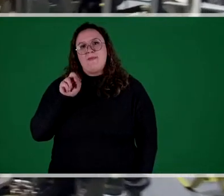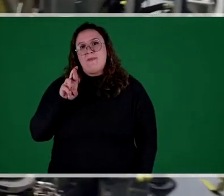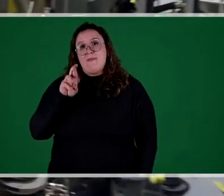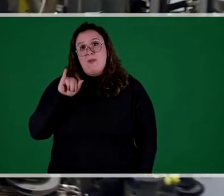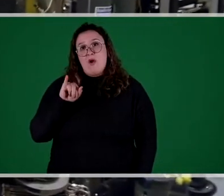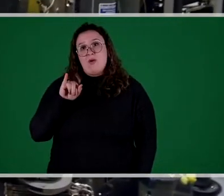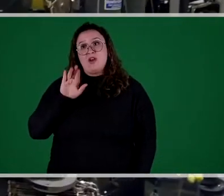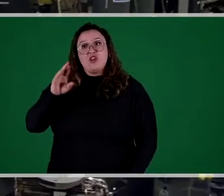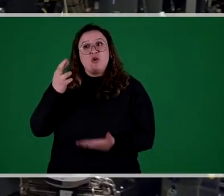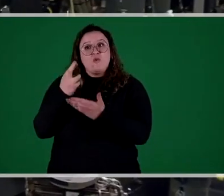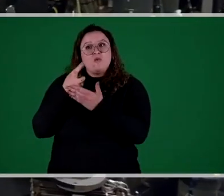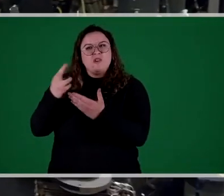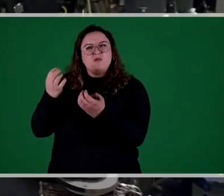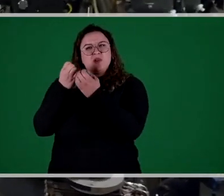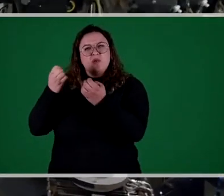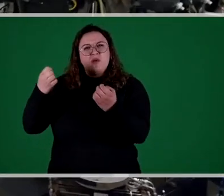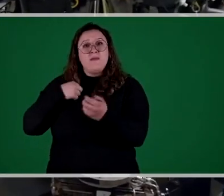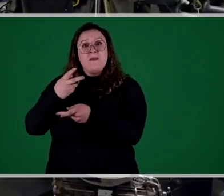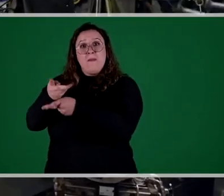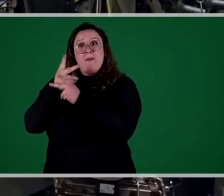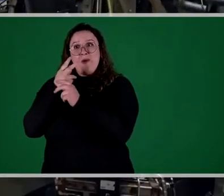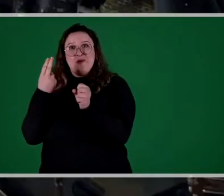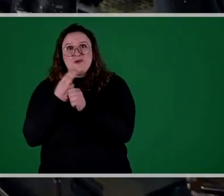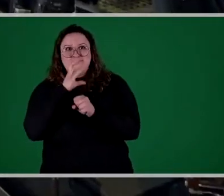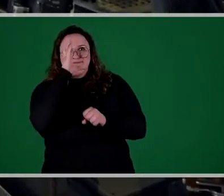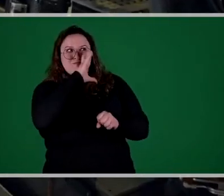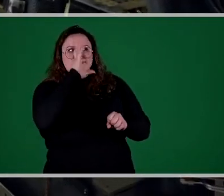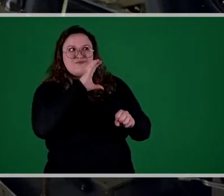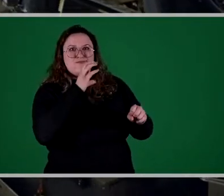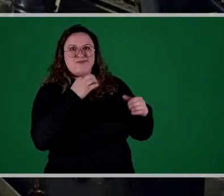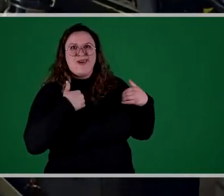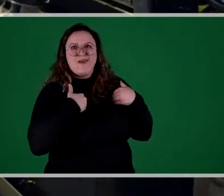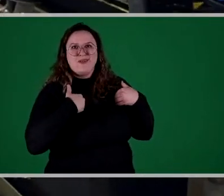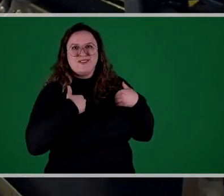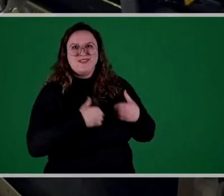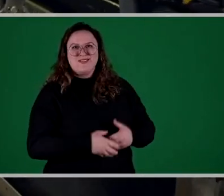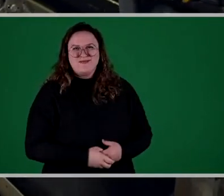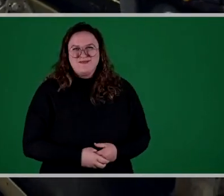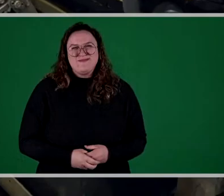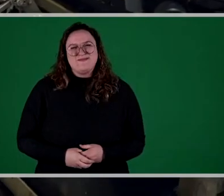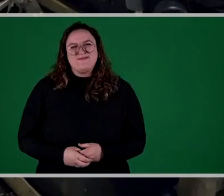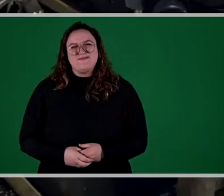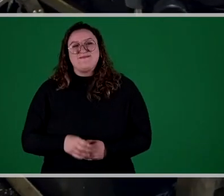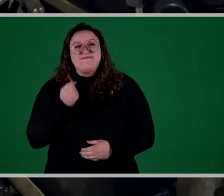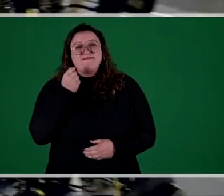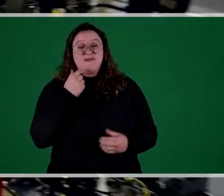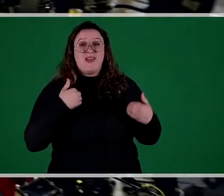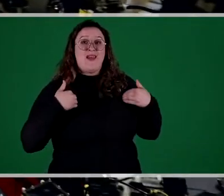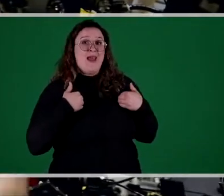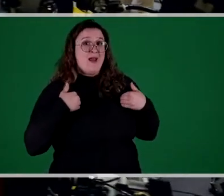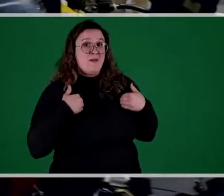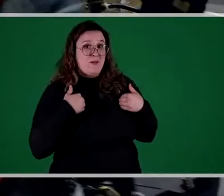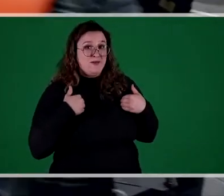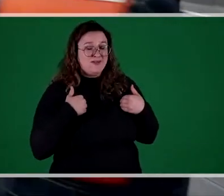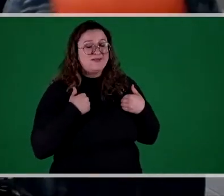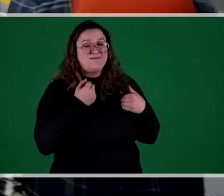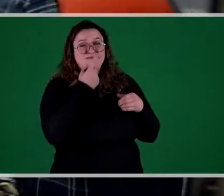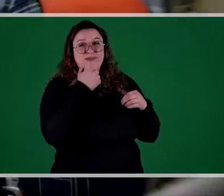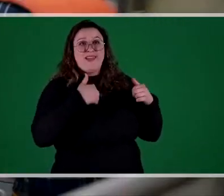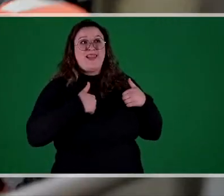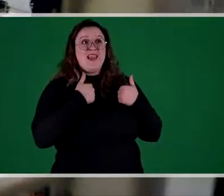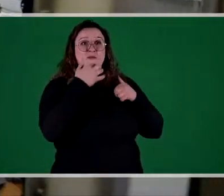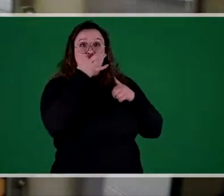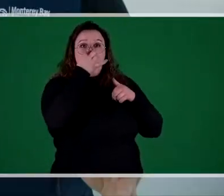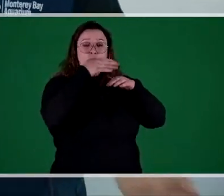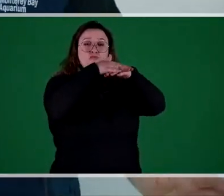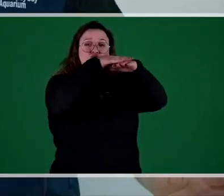letting us use their resources to help find deep sea animals. The animals that we're trying to reach live much